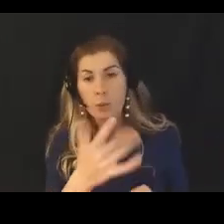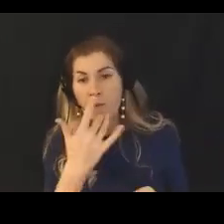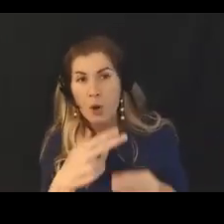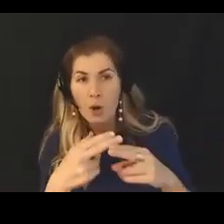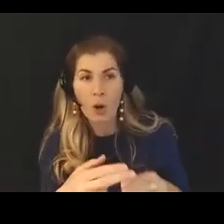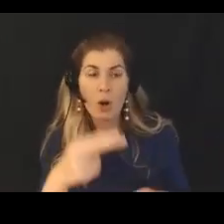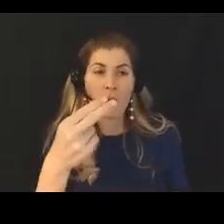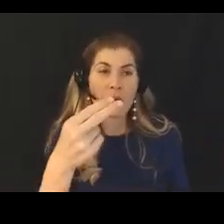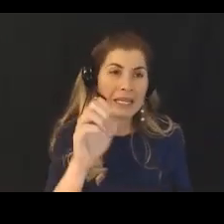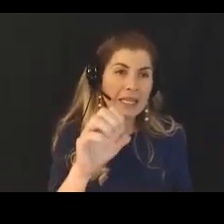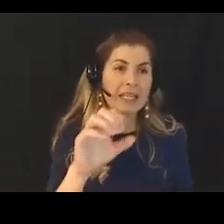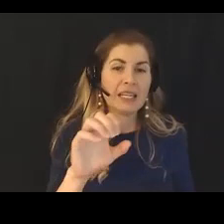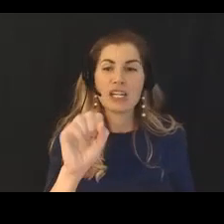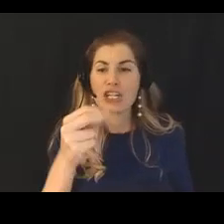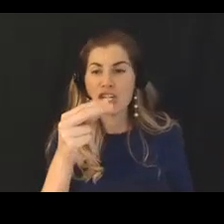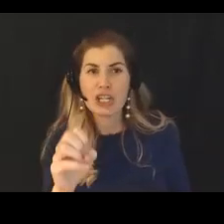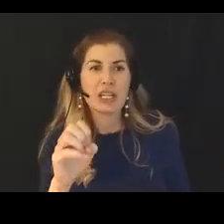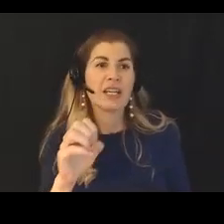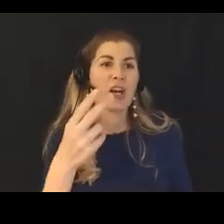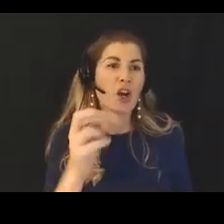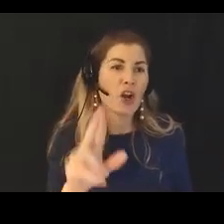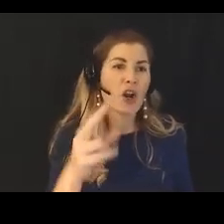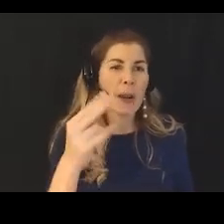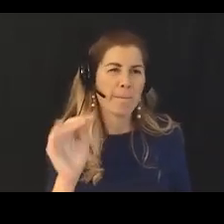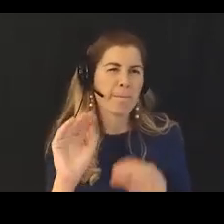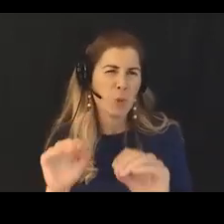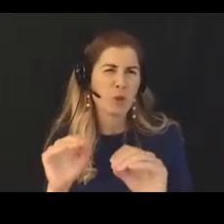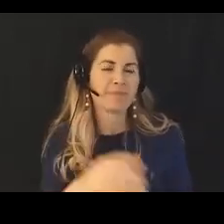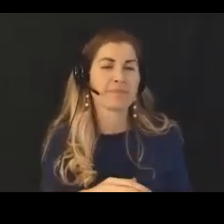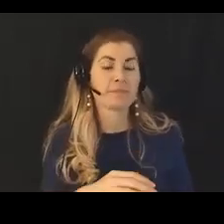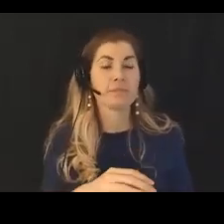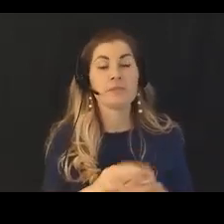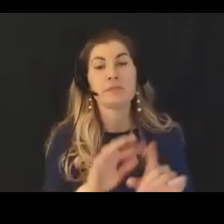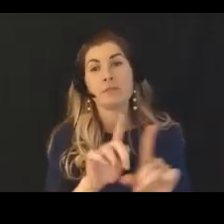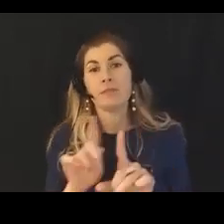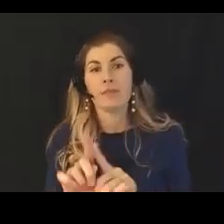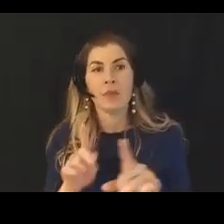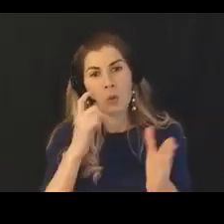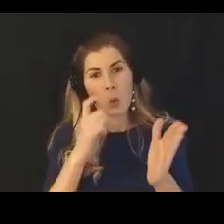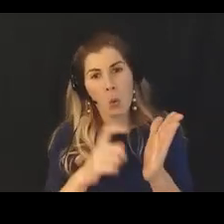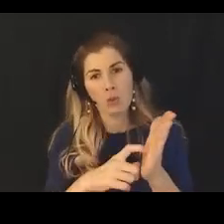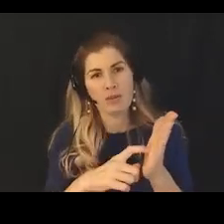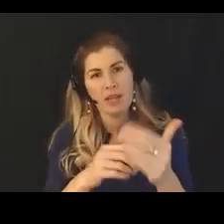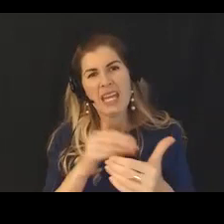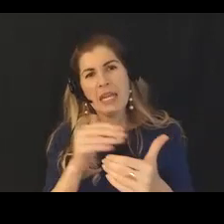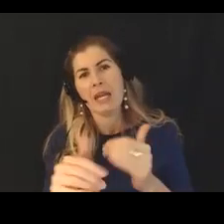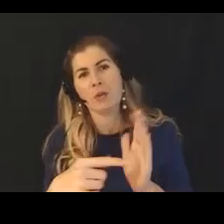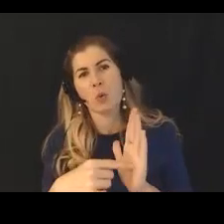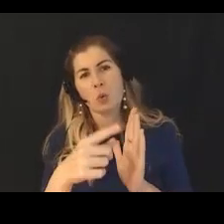ahead and do that now if you like. Also, while we're on the participant list, at the bottom on the next screen, I'm going to show